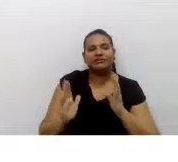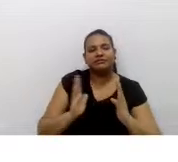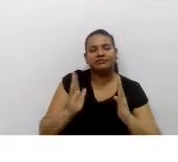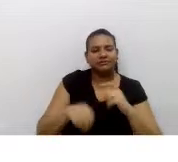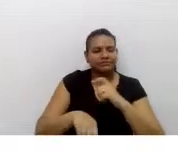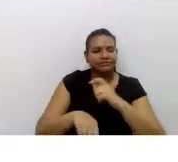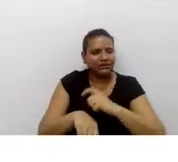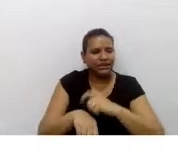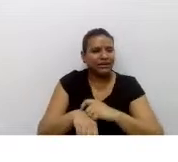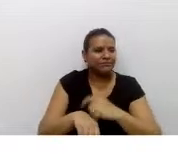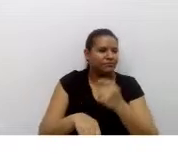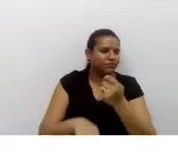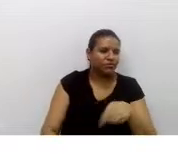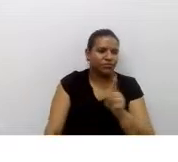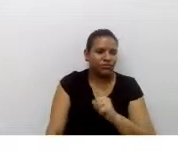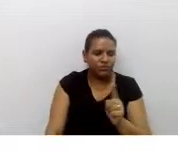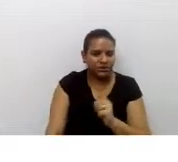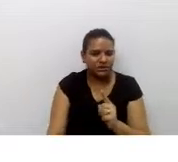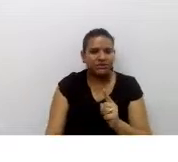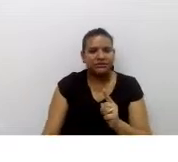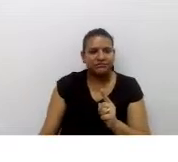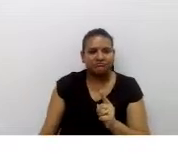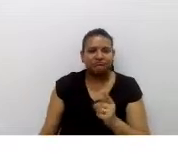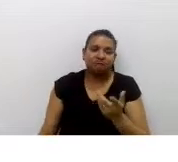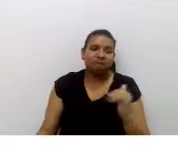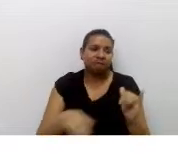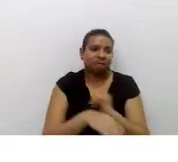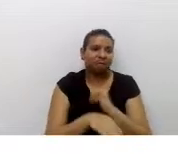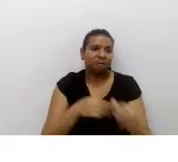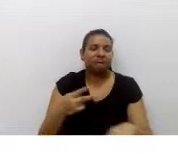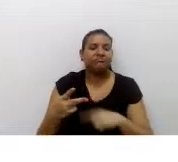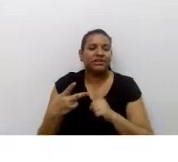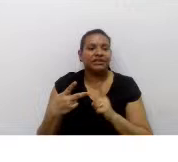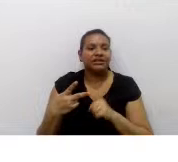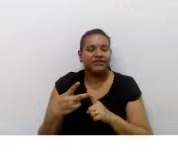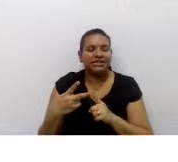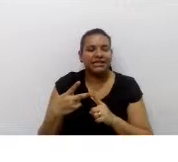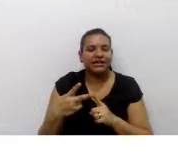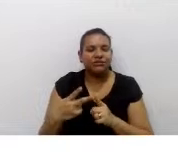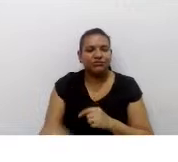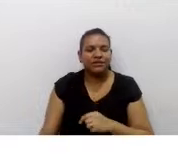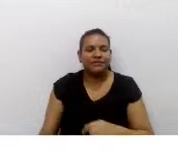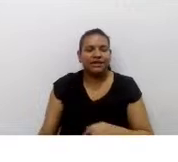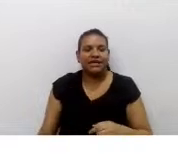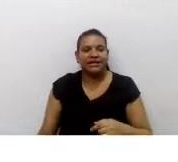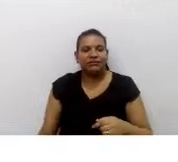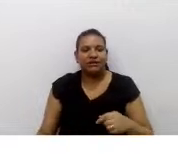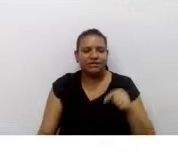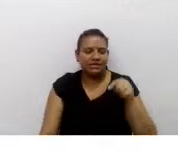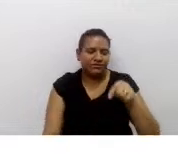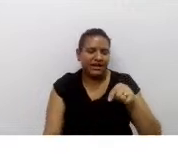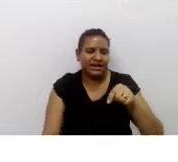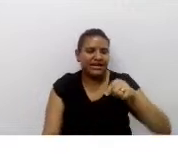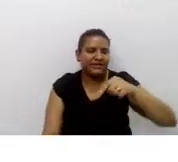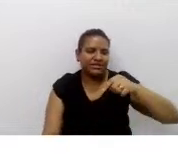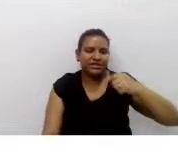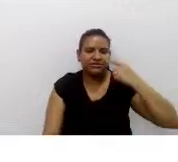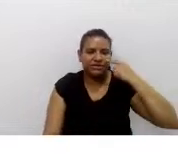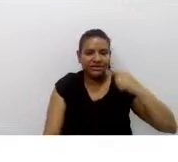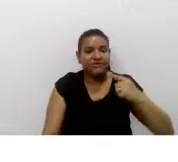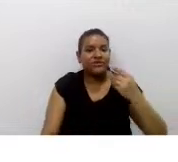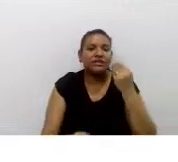Strategy number 2, provide space for collaborating with other learners in groups. So making time to